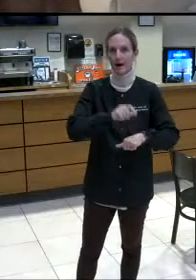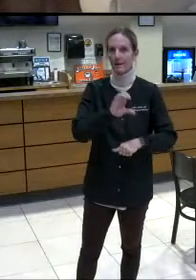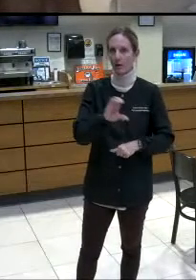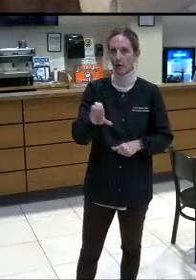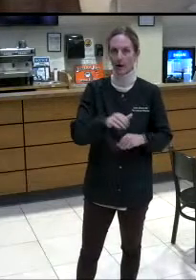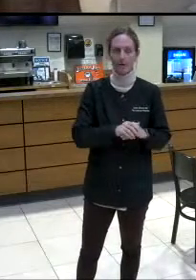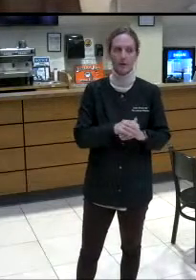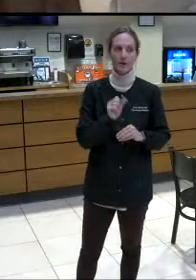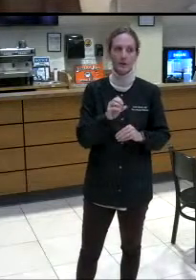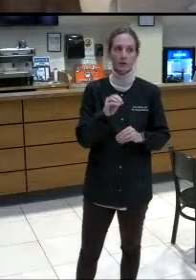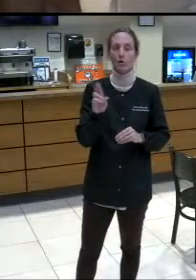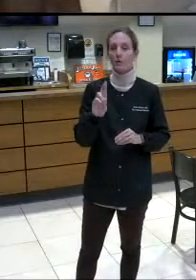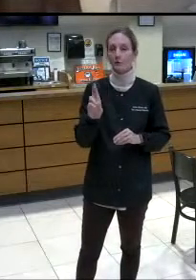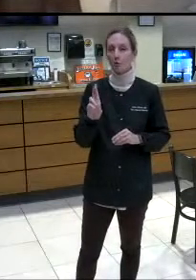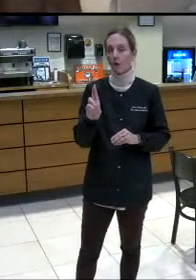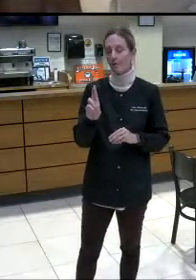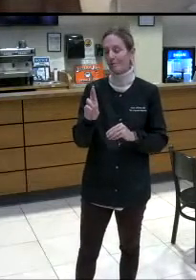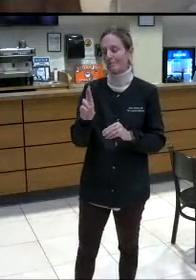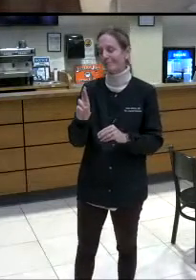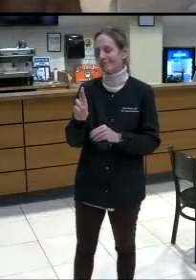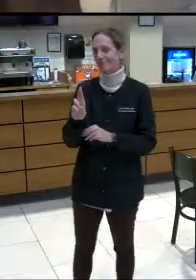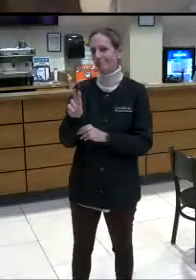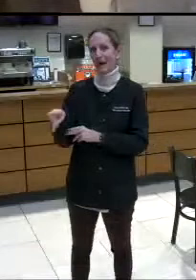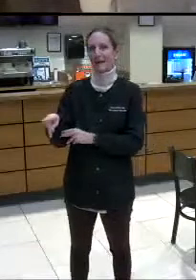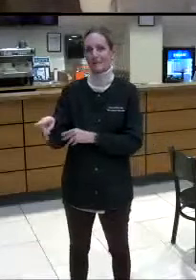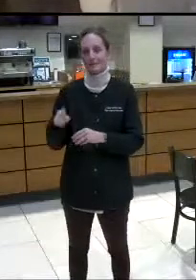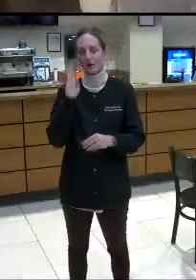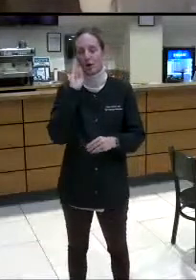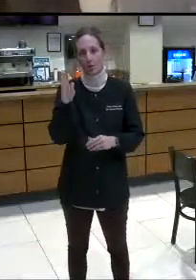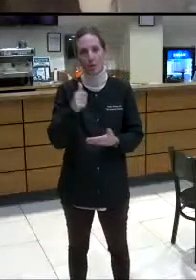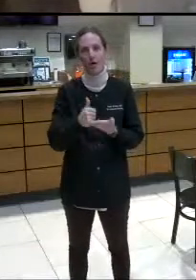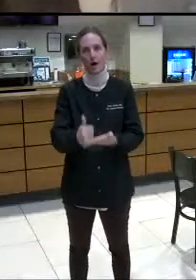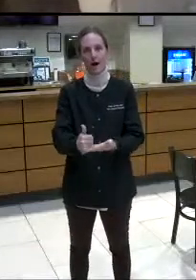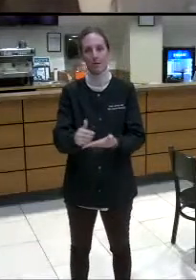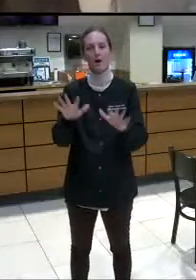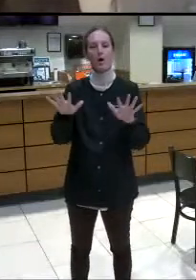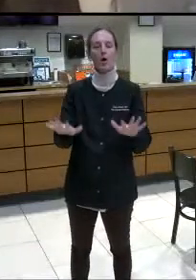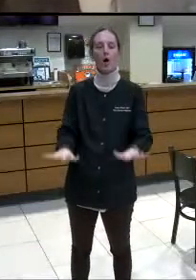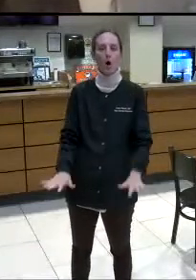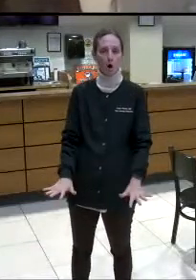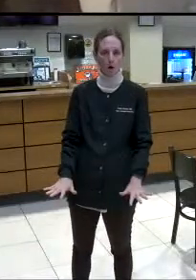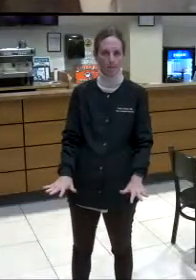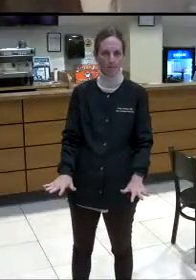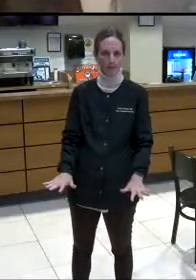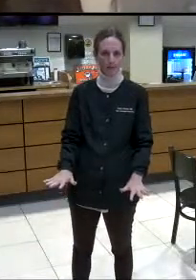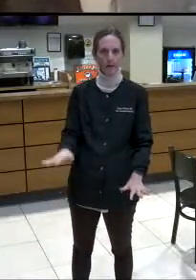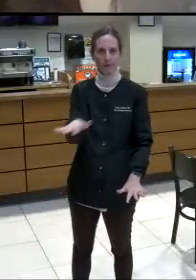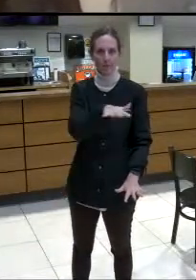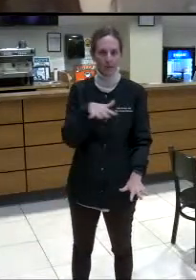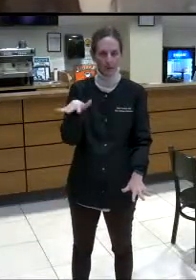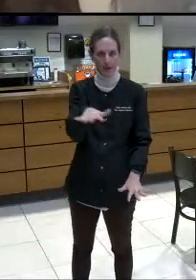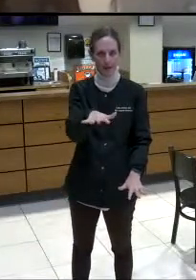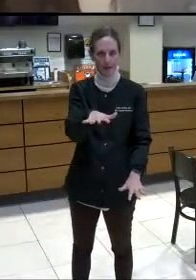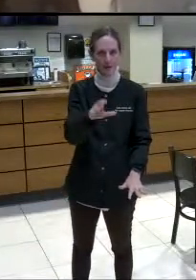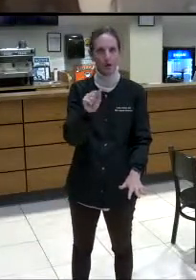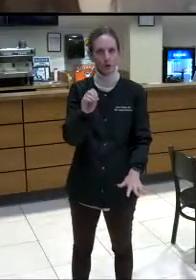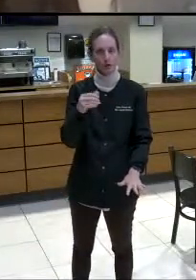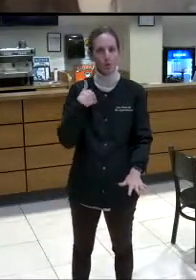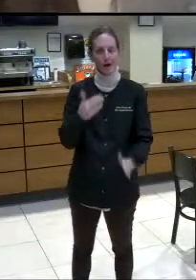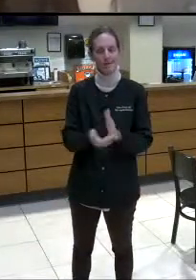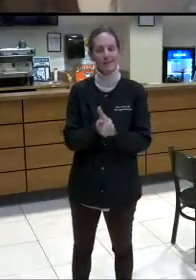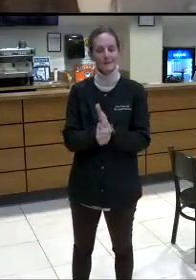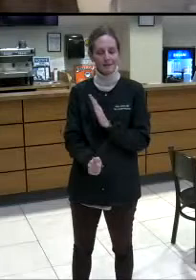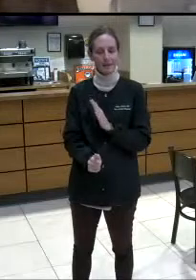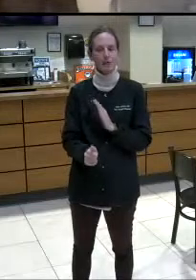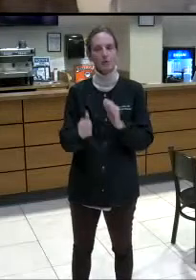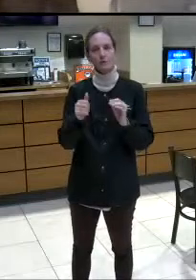restorative approaches will help calm the place by providing those conditions or those principles that we need to make sure that